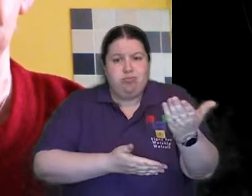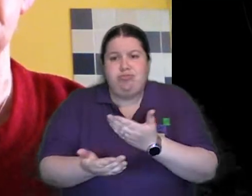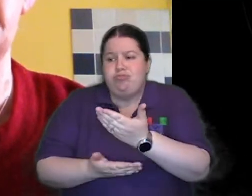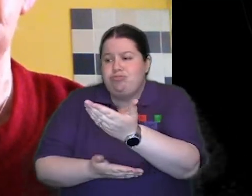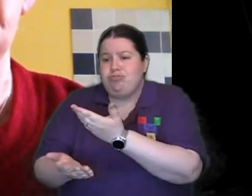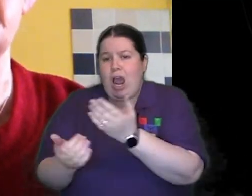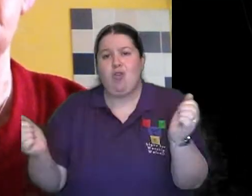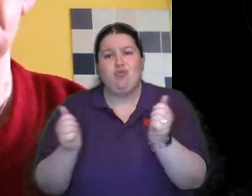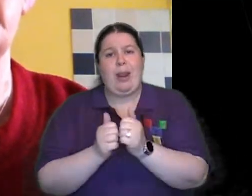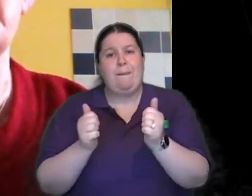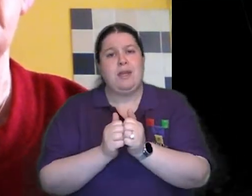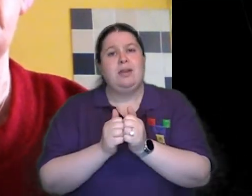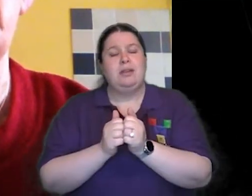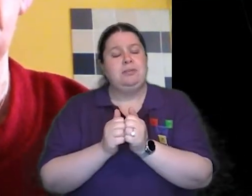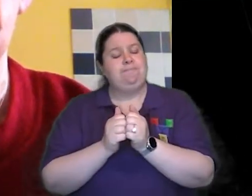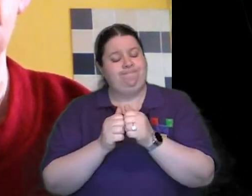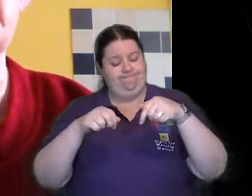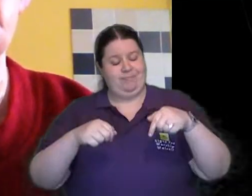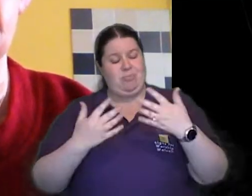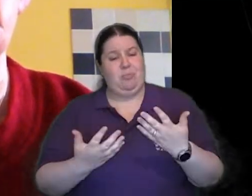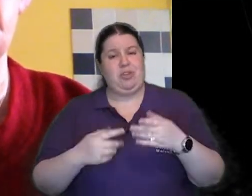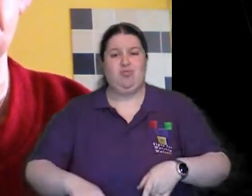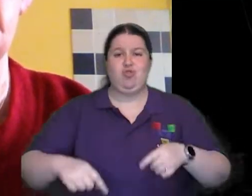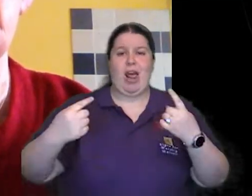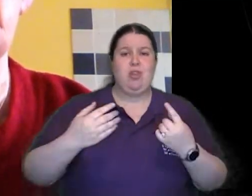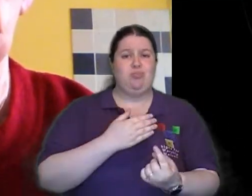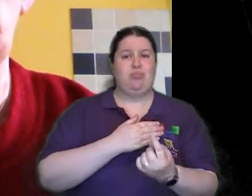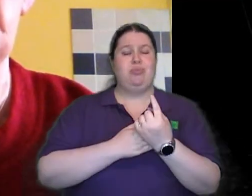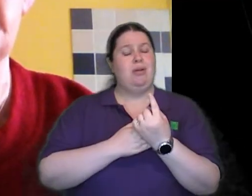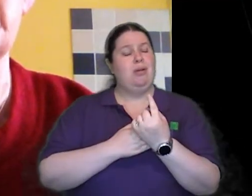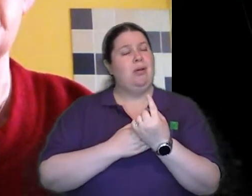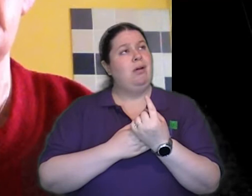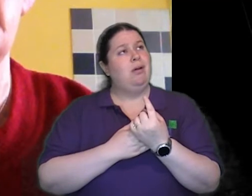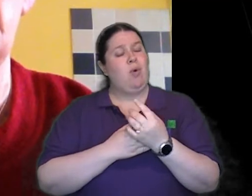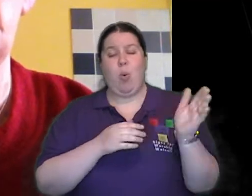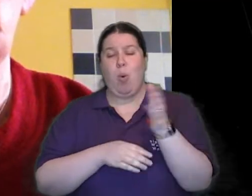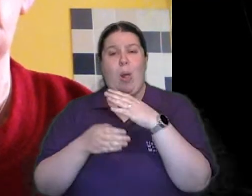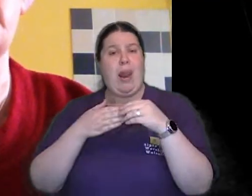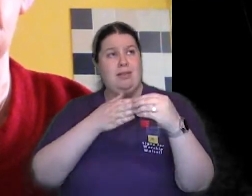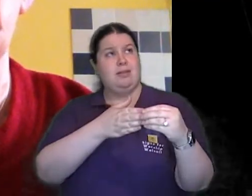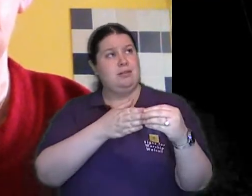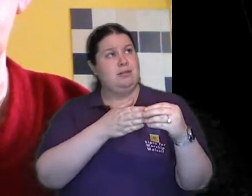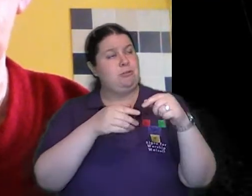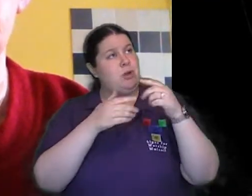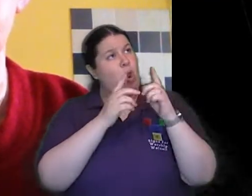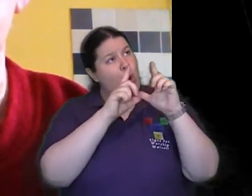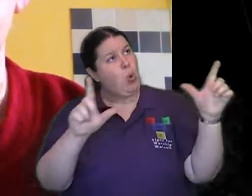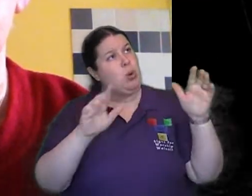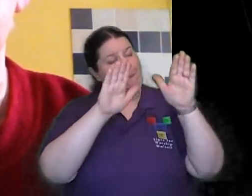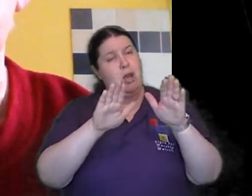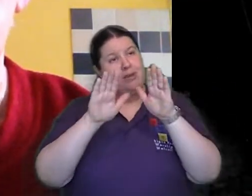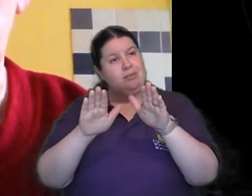nobody feels they have been disadvantaged. In these challenging times for all leaders, Lord, in your